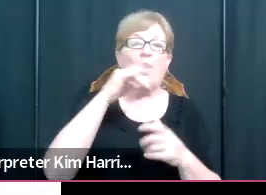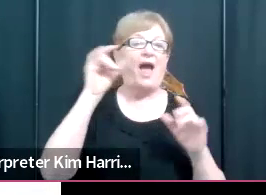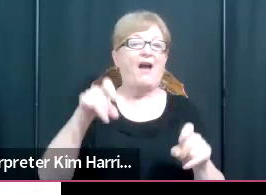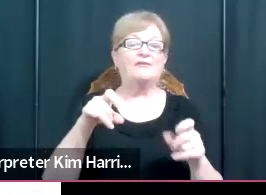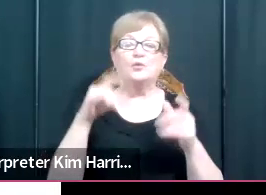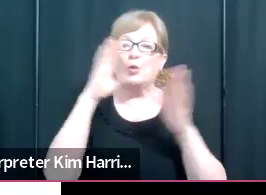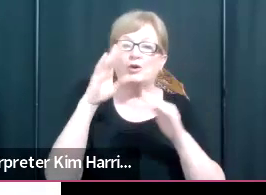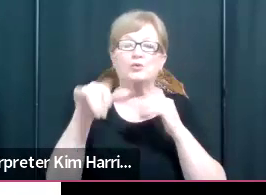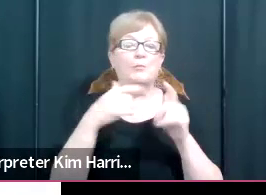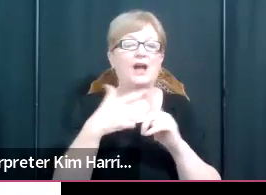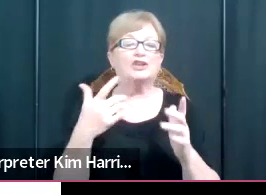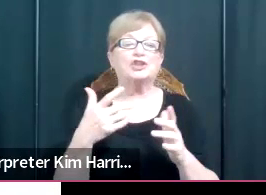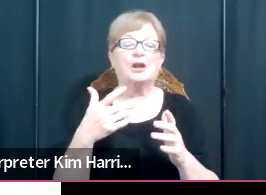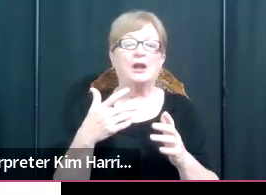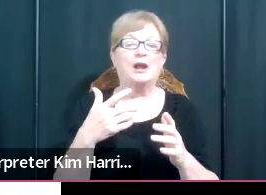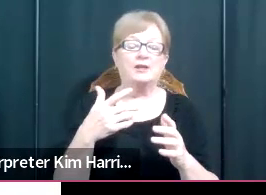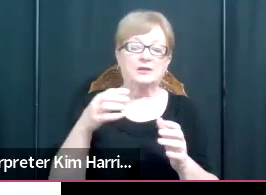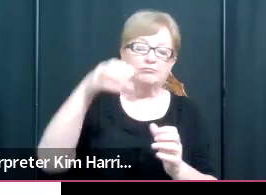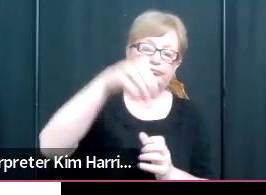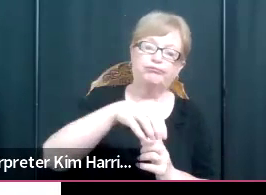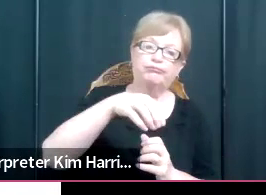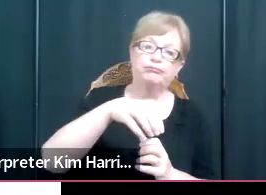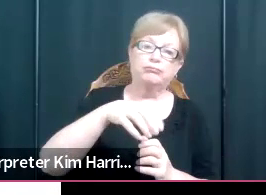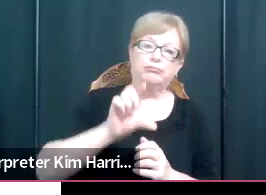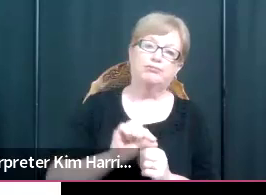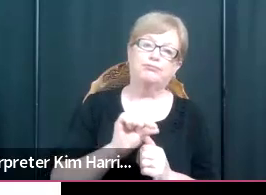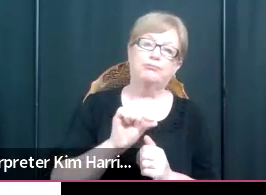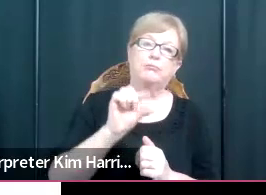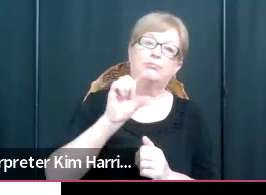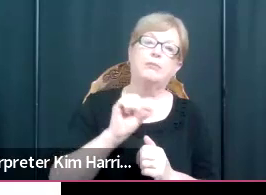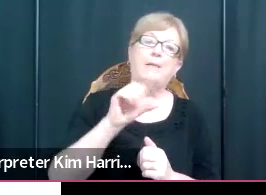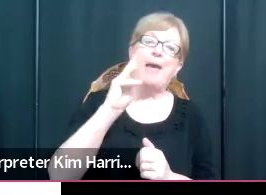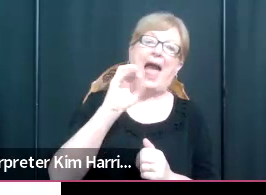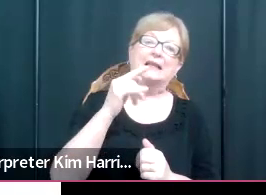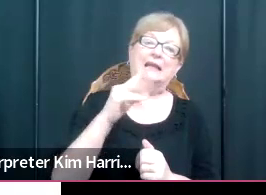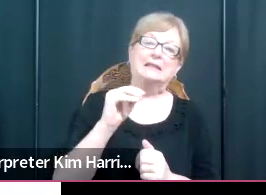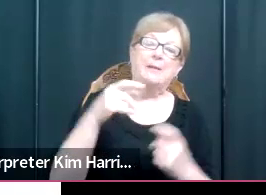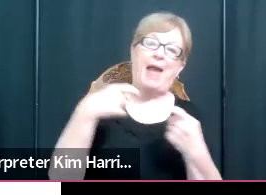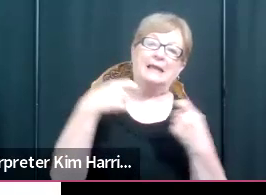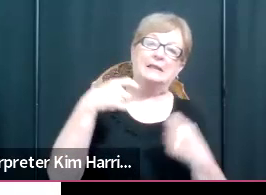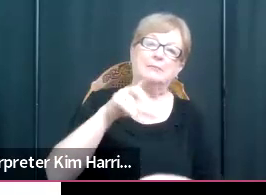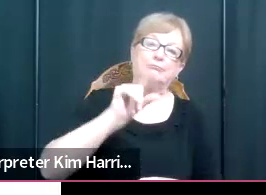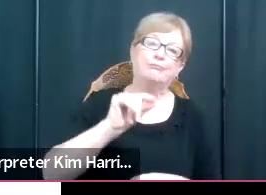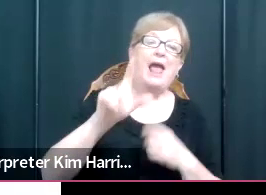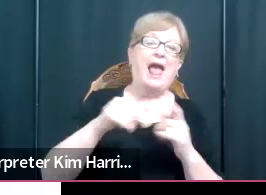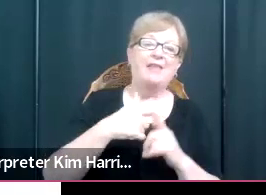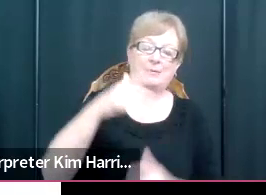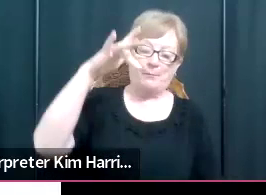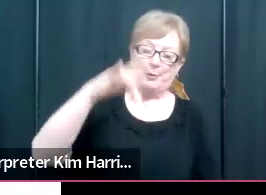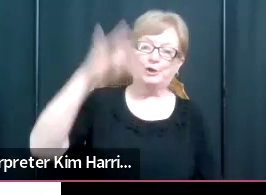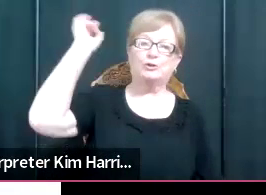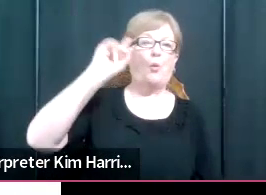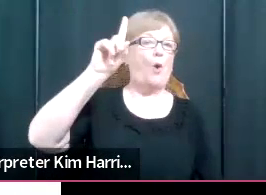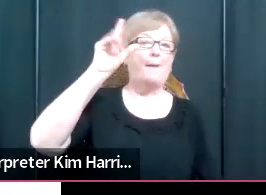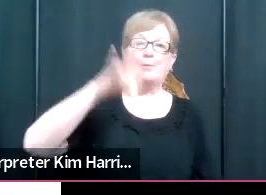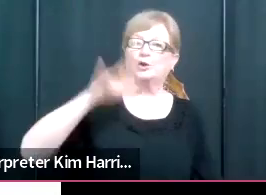terms of getting it on the can correctly. Then you just hit the gray button on the top and it will go all the